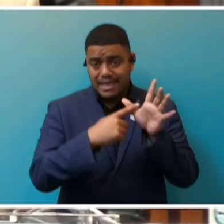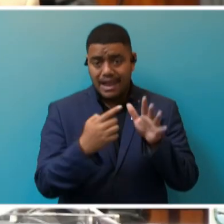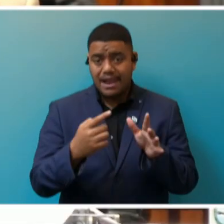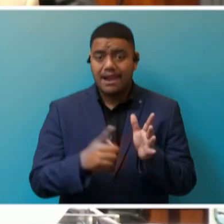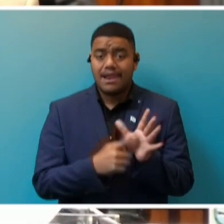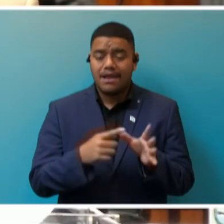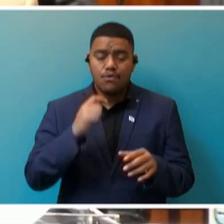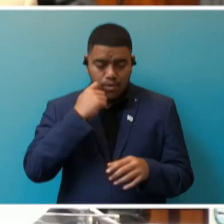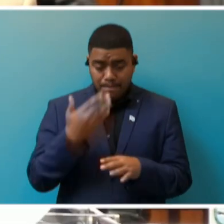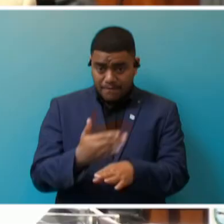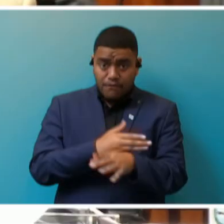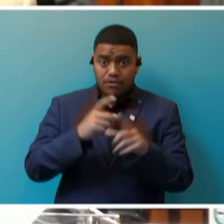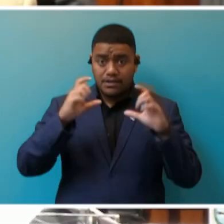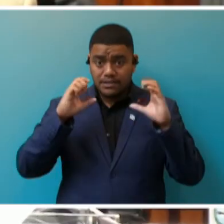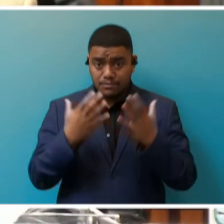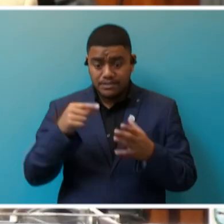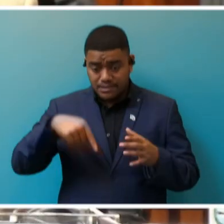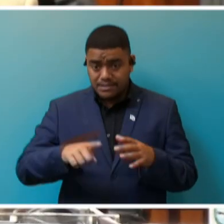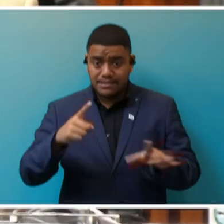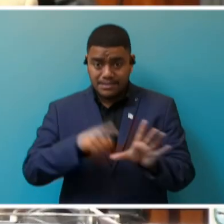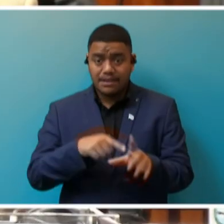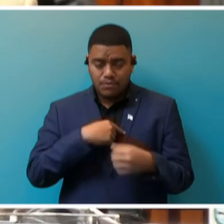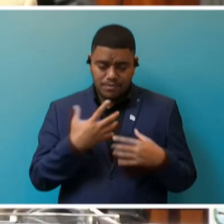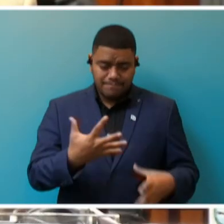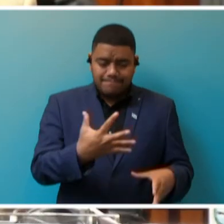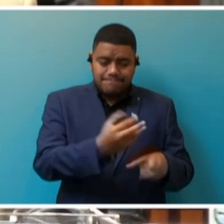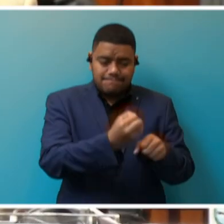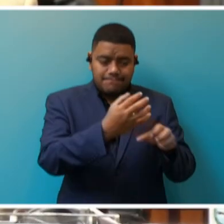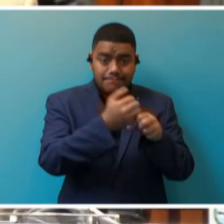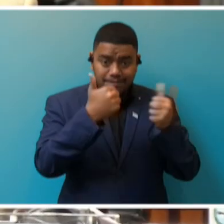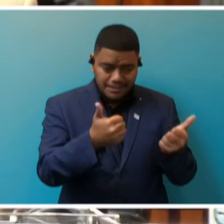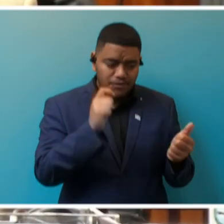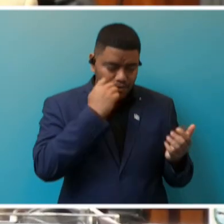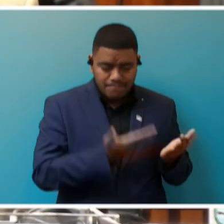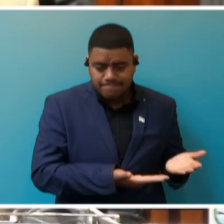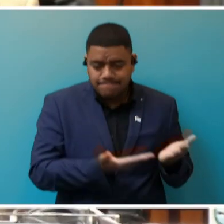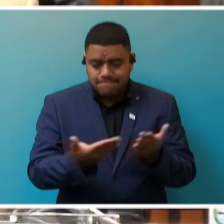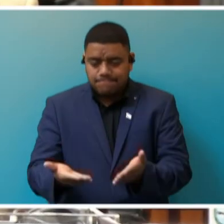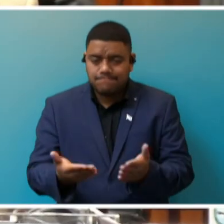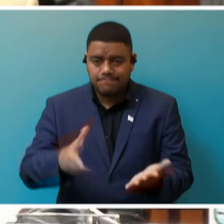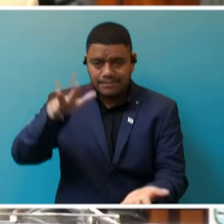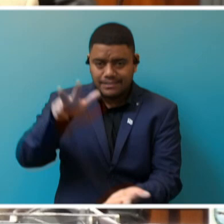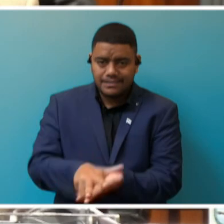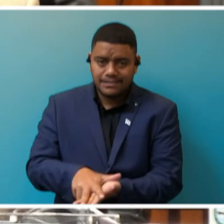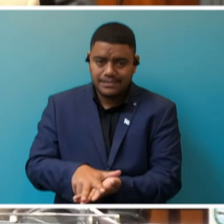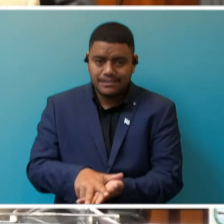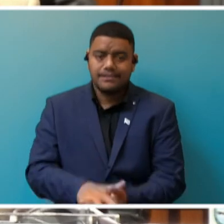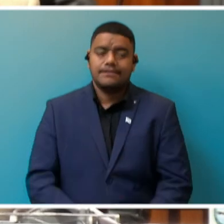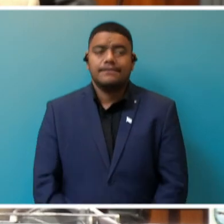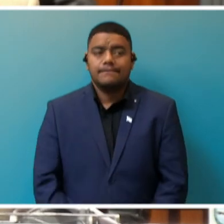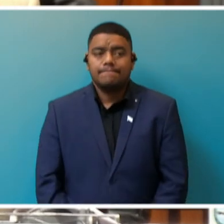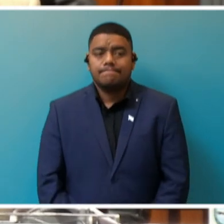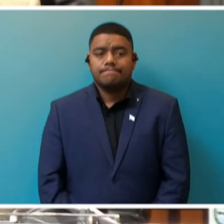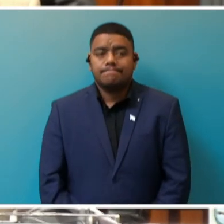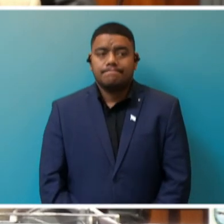we will finalize all the paperwork that is needed, and we will bring the declaration as well as the Gazette notice